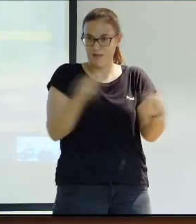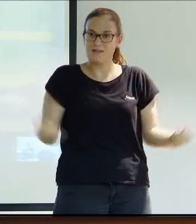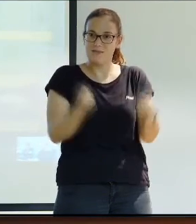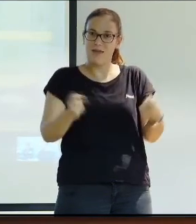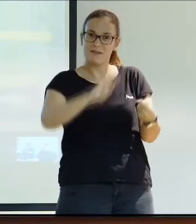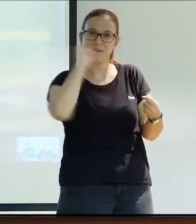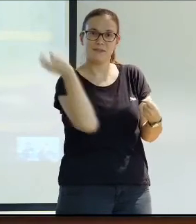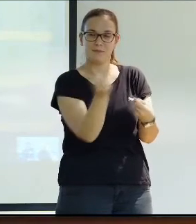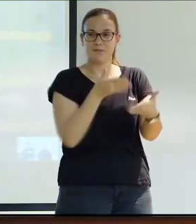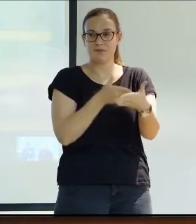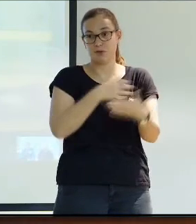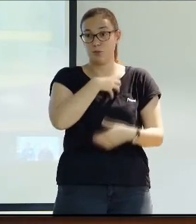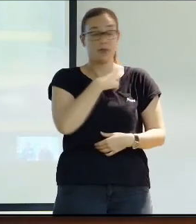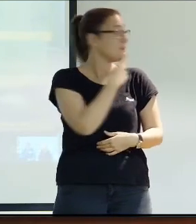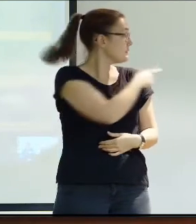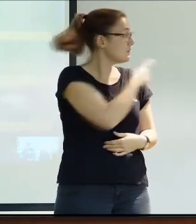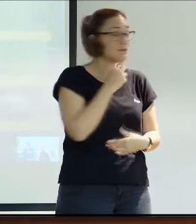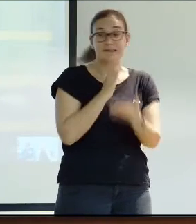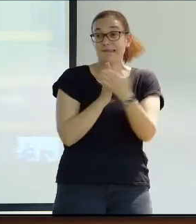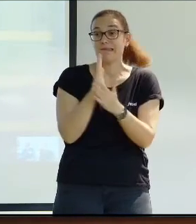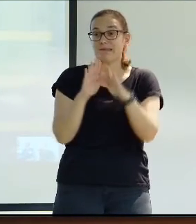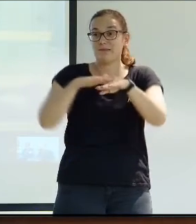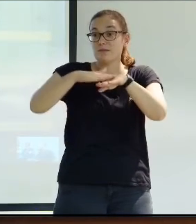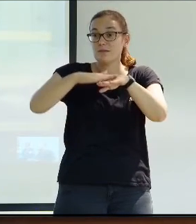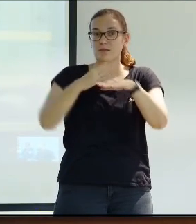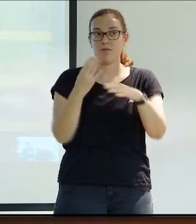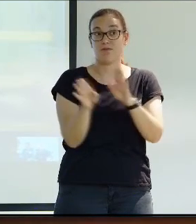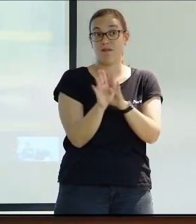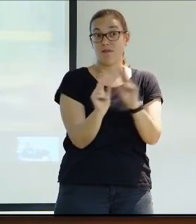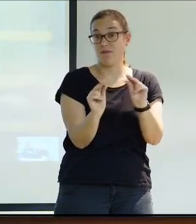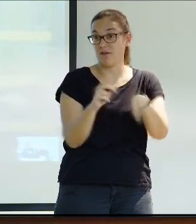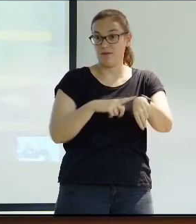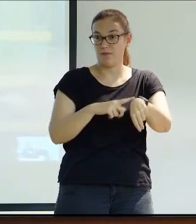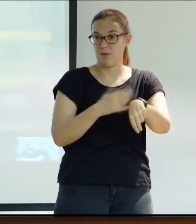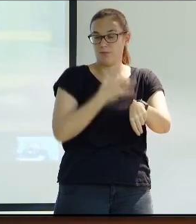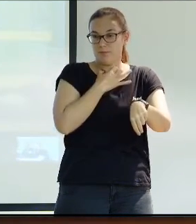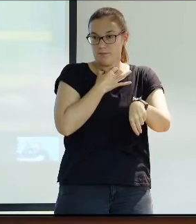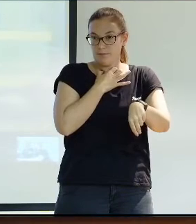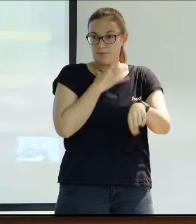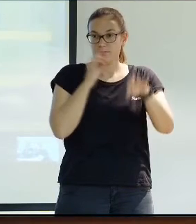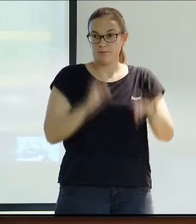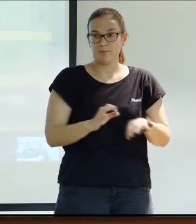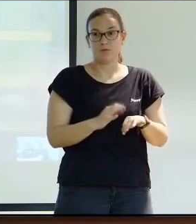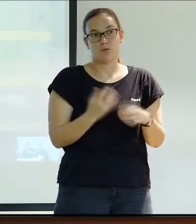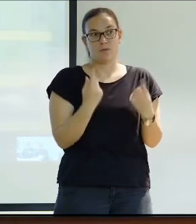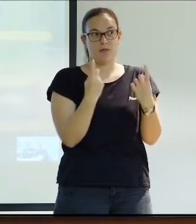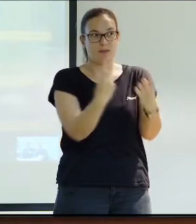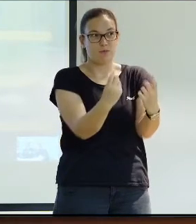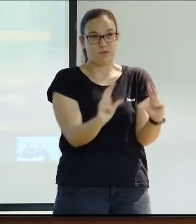Stig, necesitamos Yeah. que vayas terminando porque vamos muy justos de tiempo. Bueno, es en